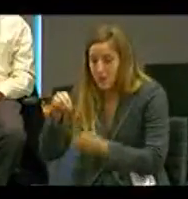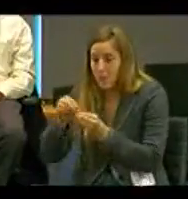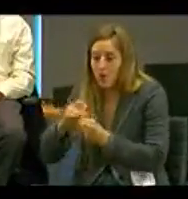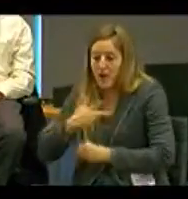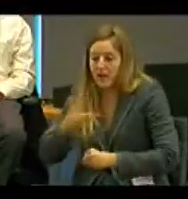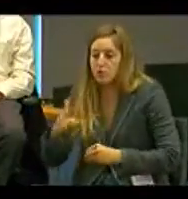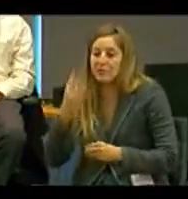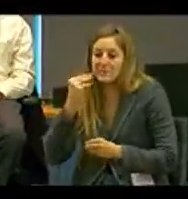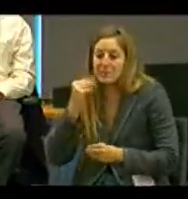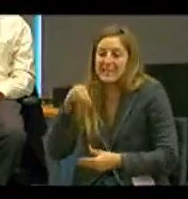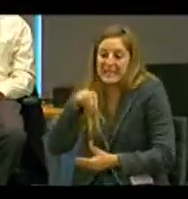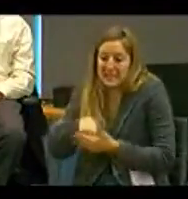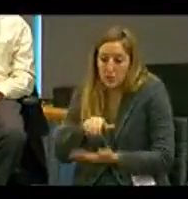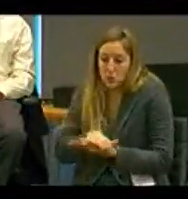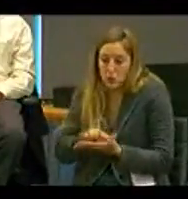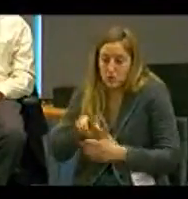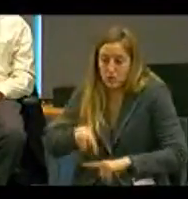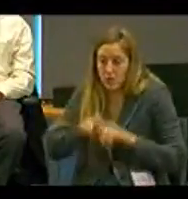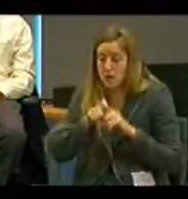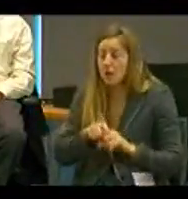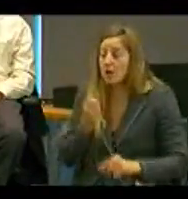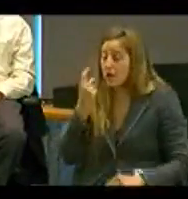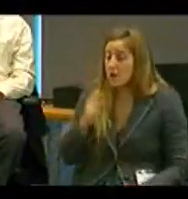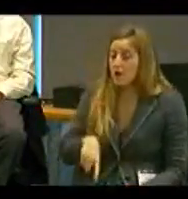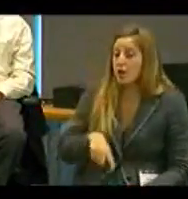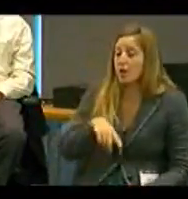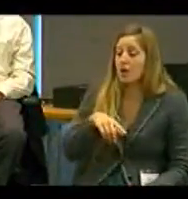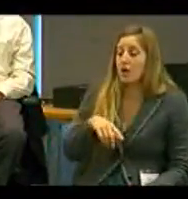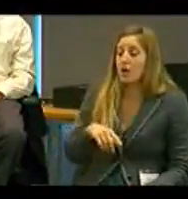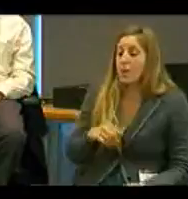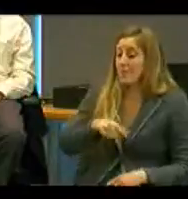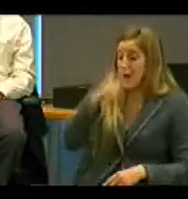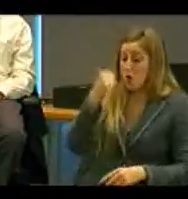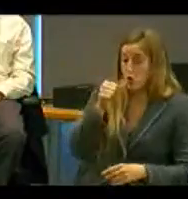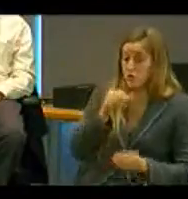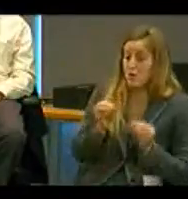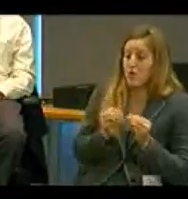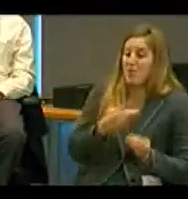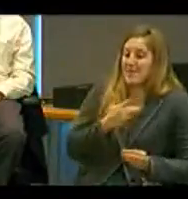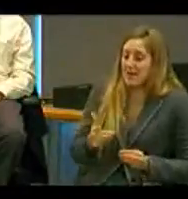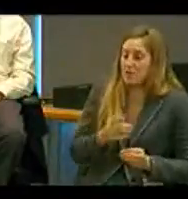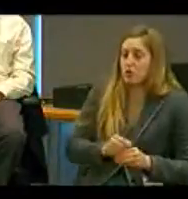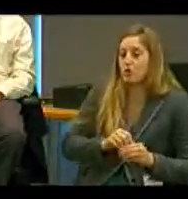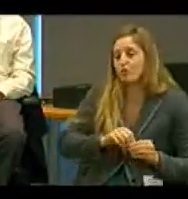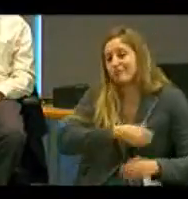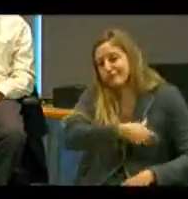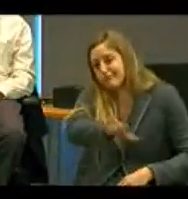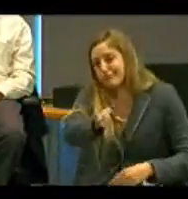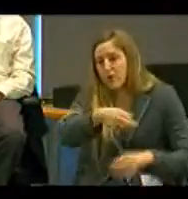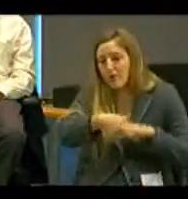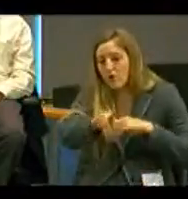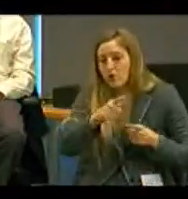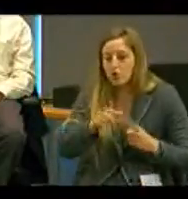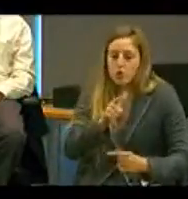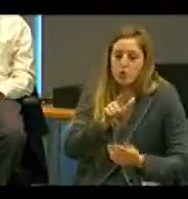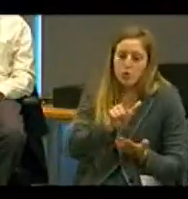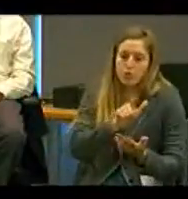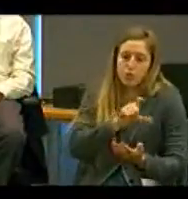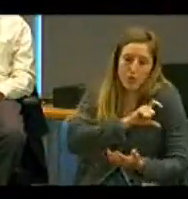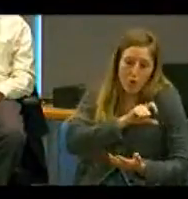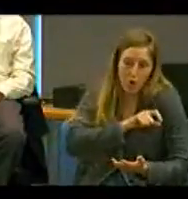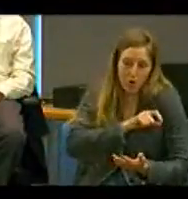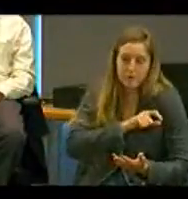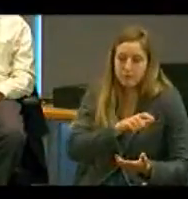times more likely than white girls with disabilities to be referred to law enforcement, and almost 4 times as likely to be arrested on